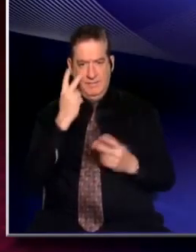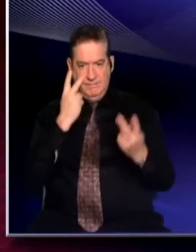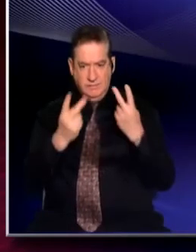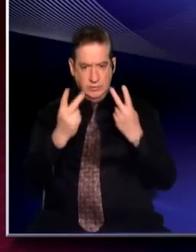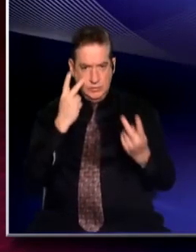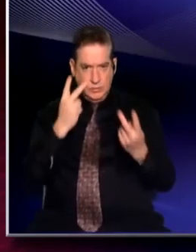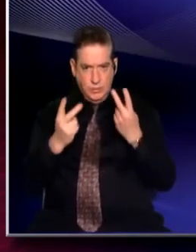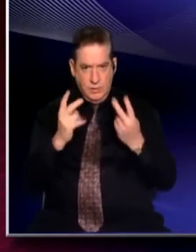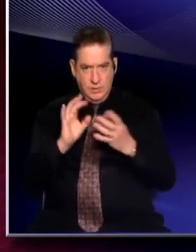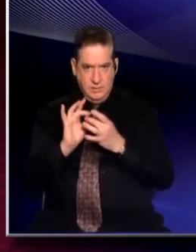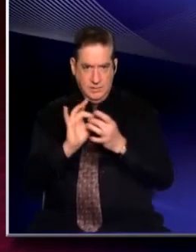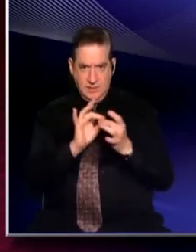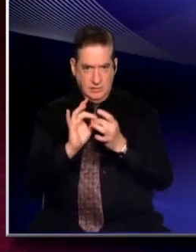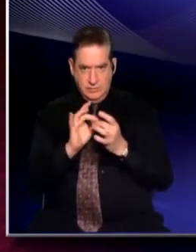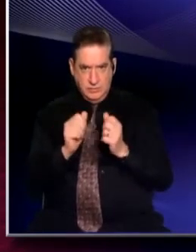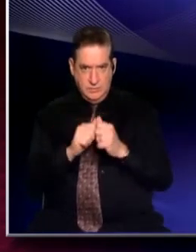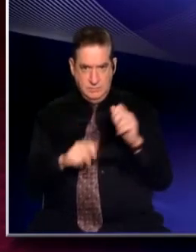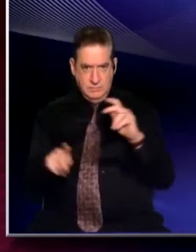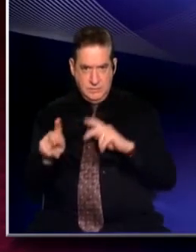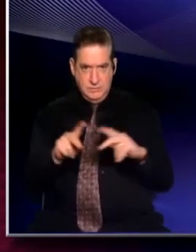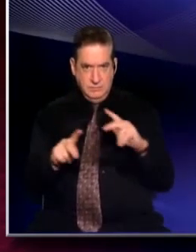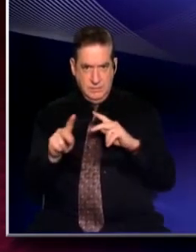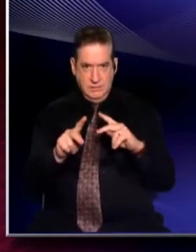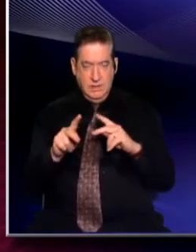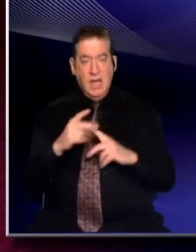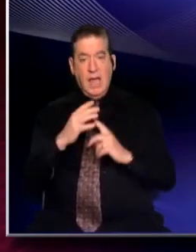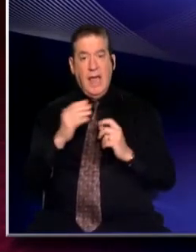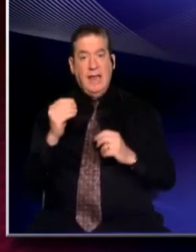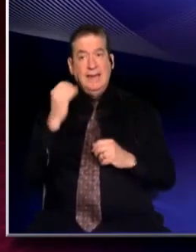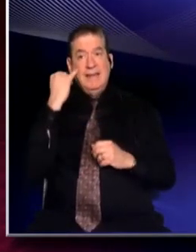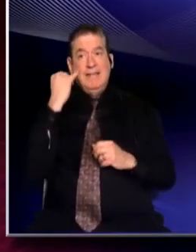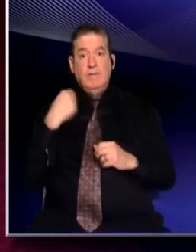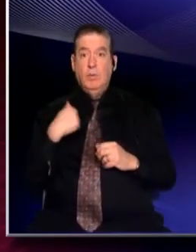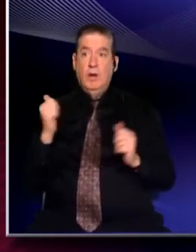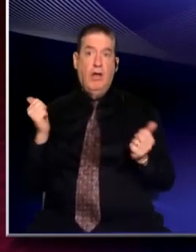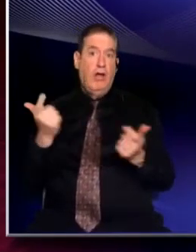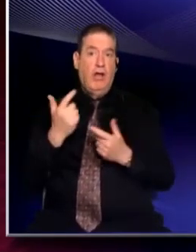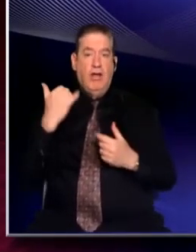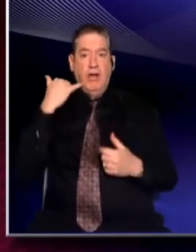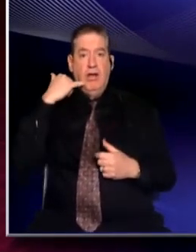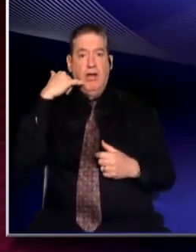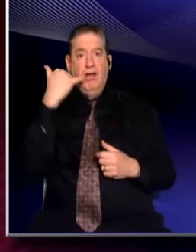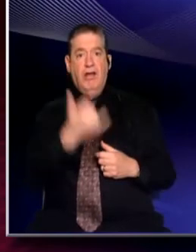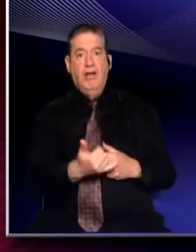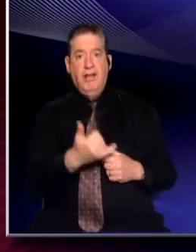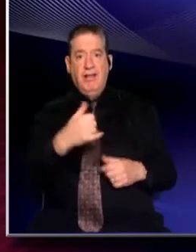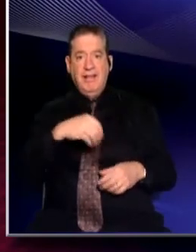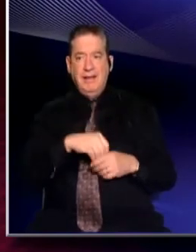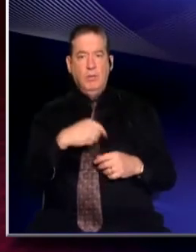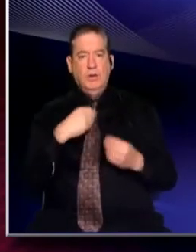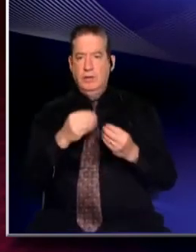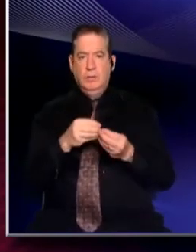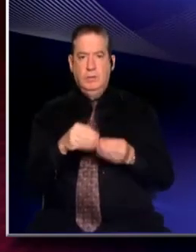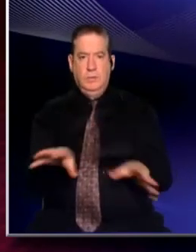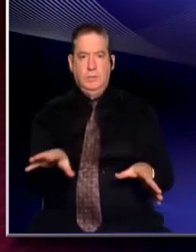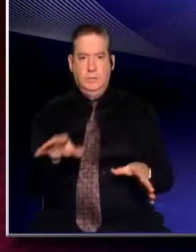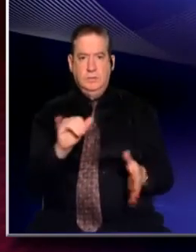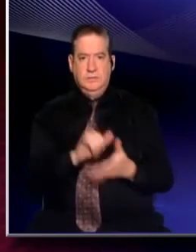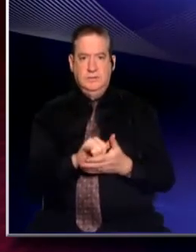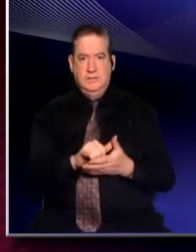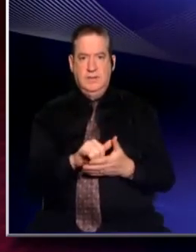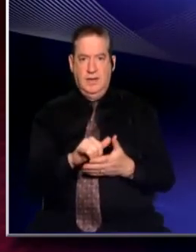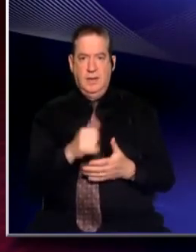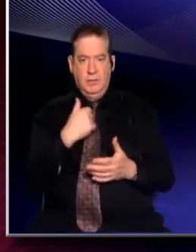with people. And if we just all call in, we lose that, and we